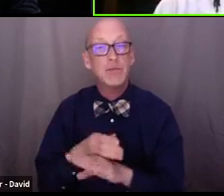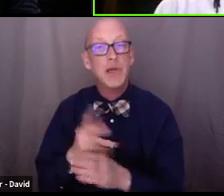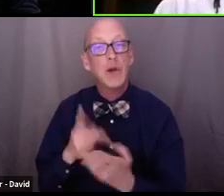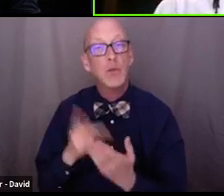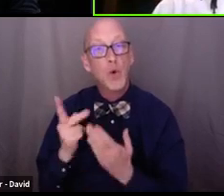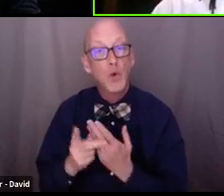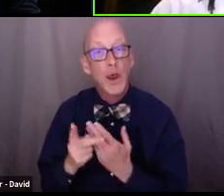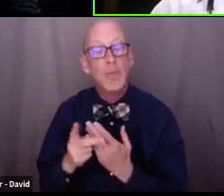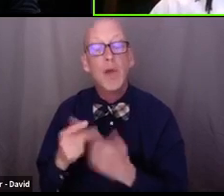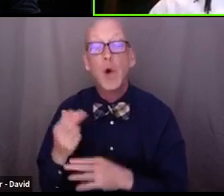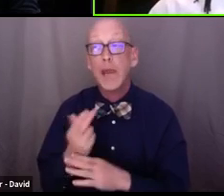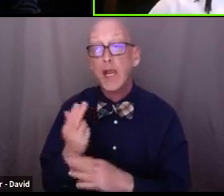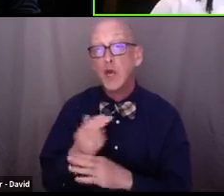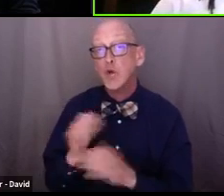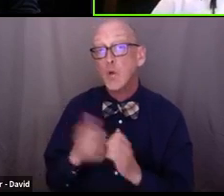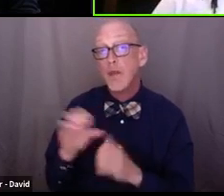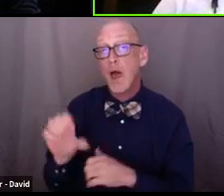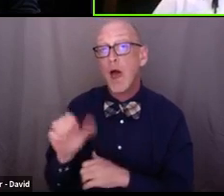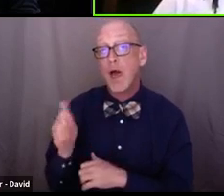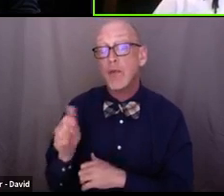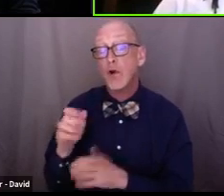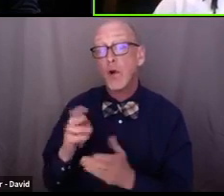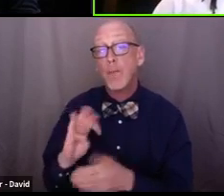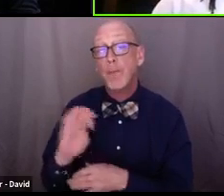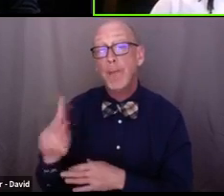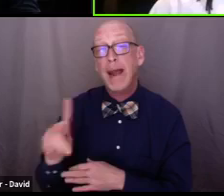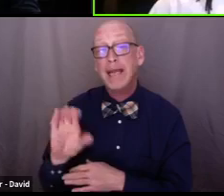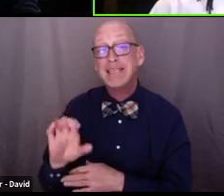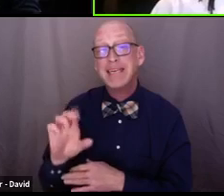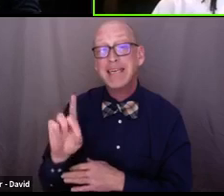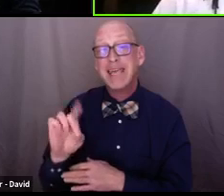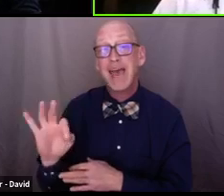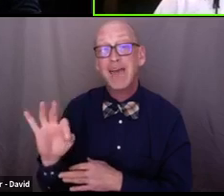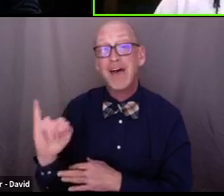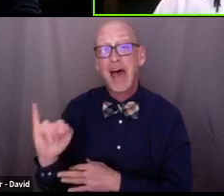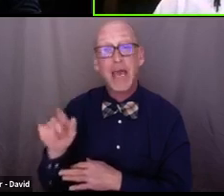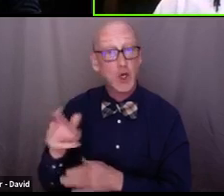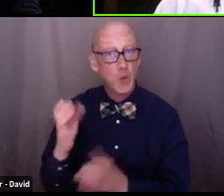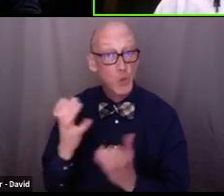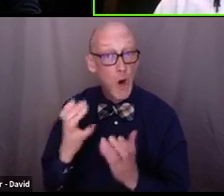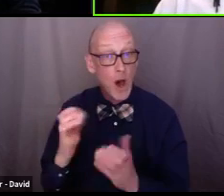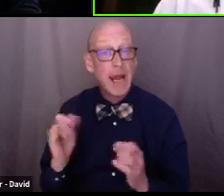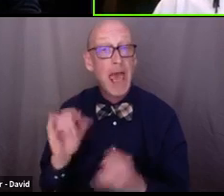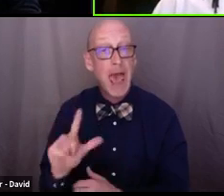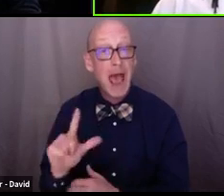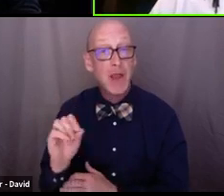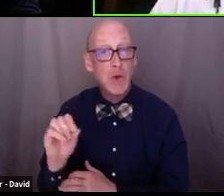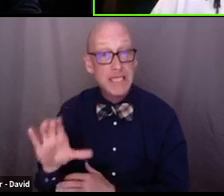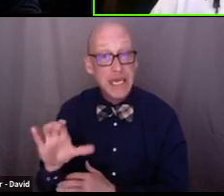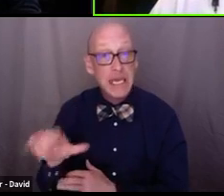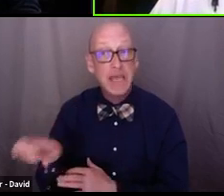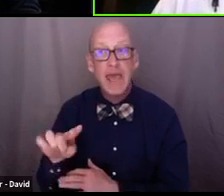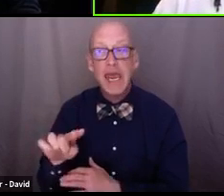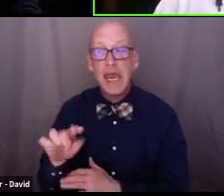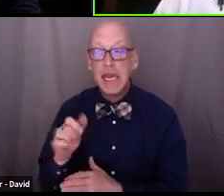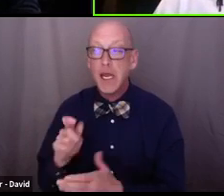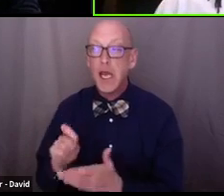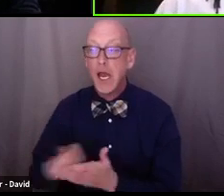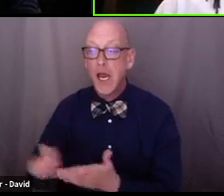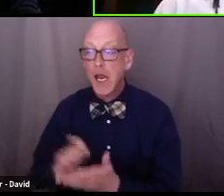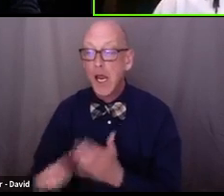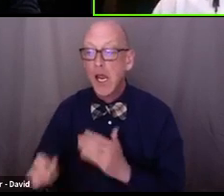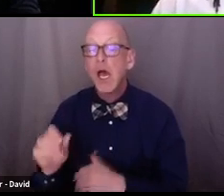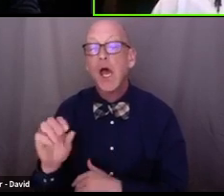with other banks or CDFIs, where if you're looking for a line of credit and they underwrite the debt and it works, but you're